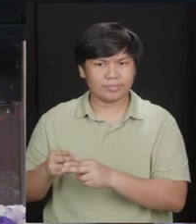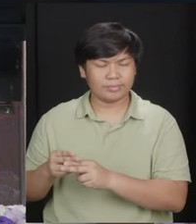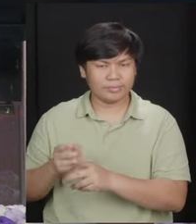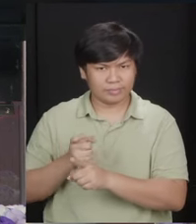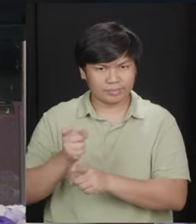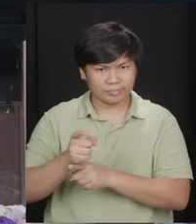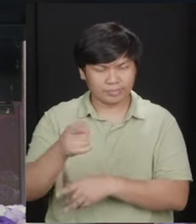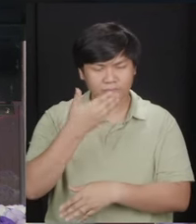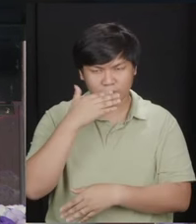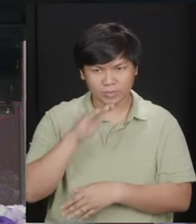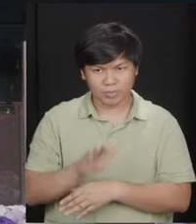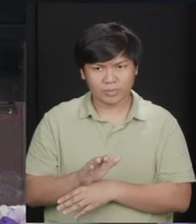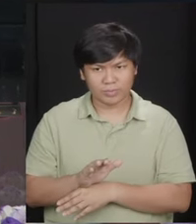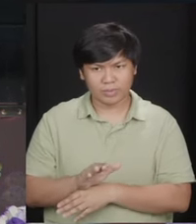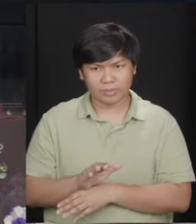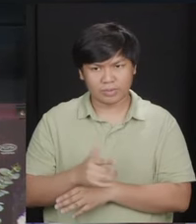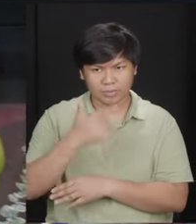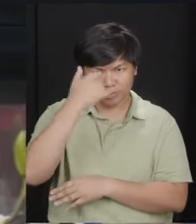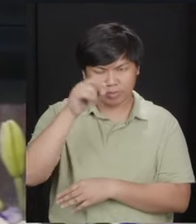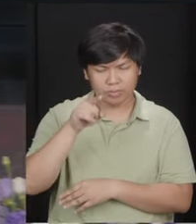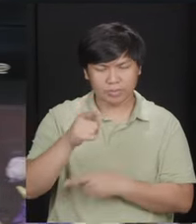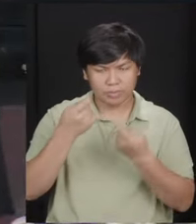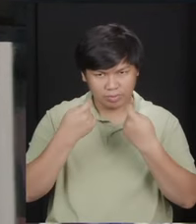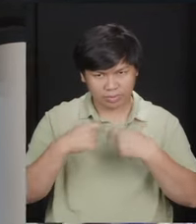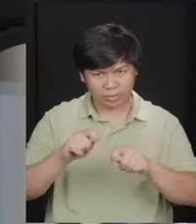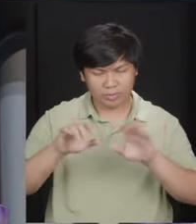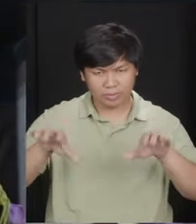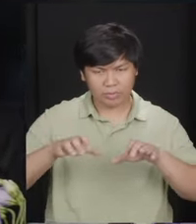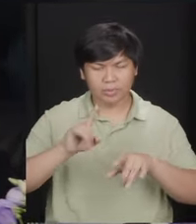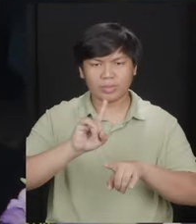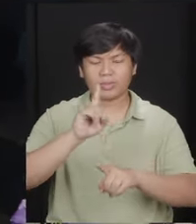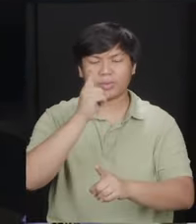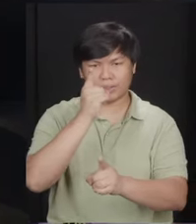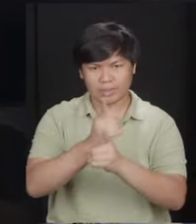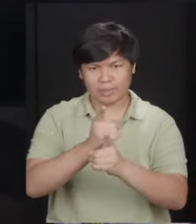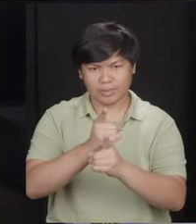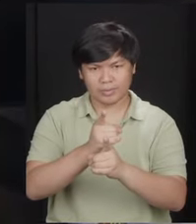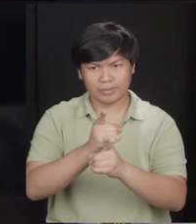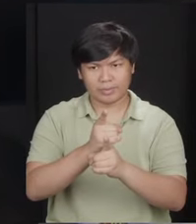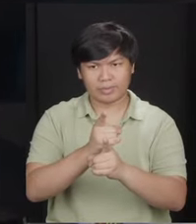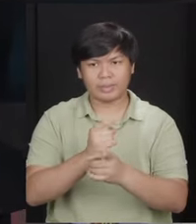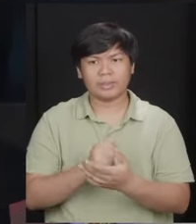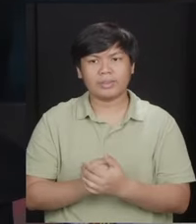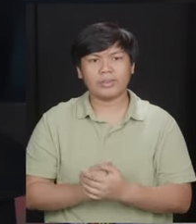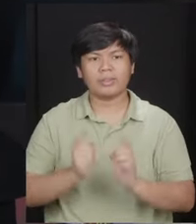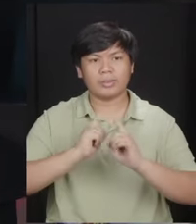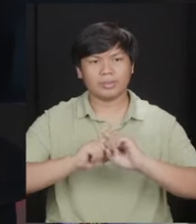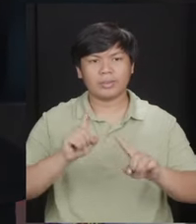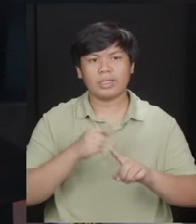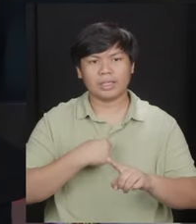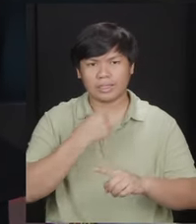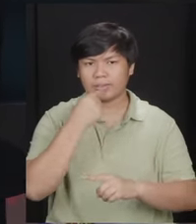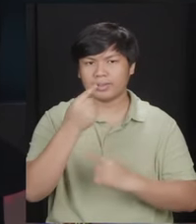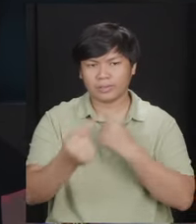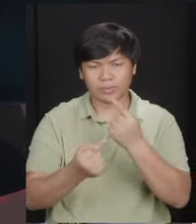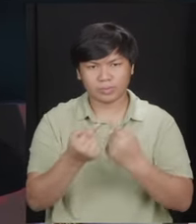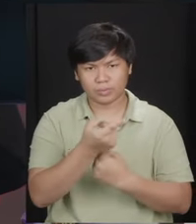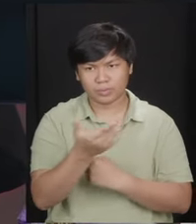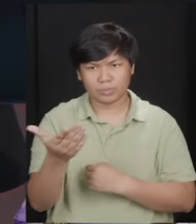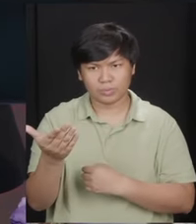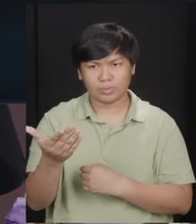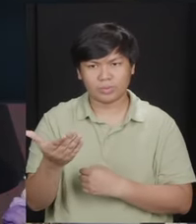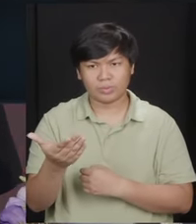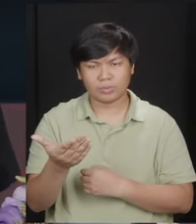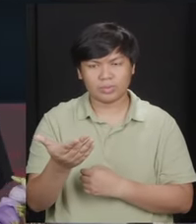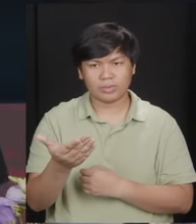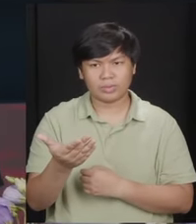name as evil, simply because you're trying to do what's right. That's why He said, "But I say to you, you don't